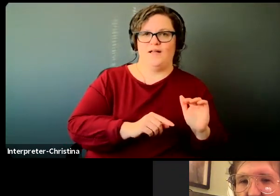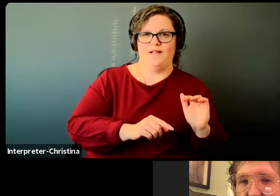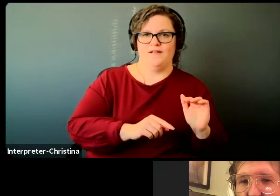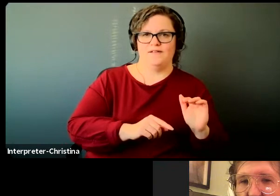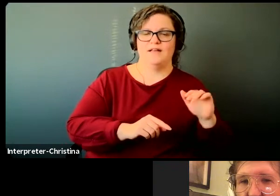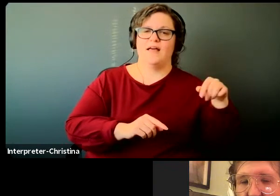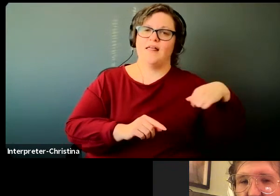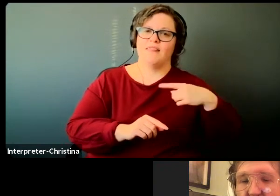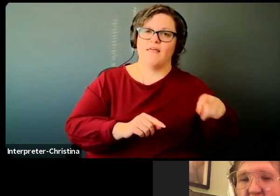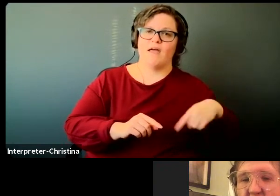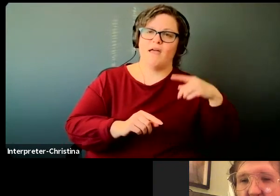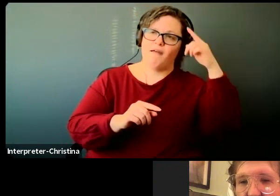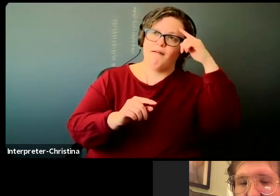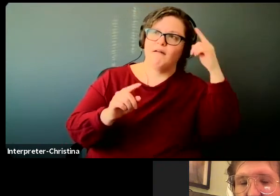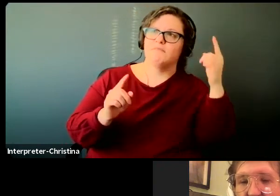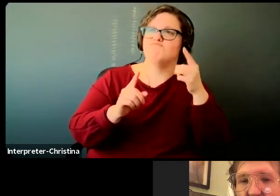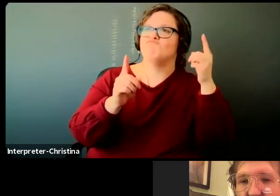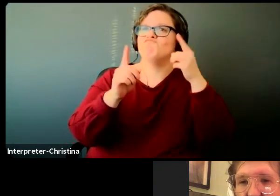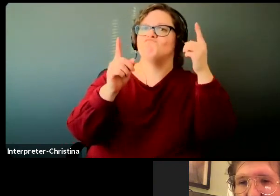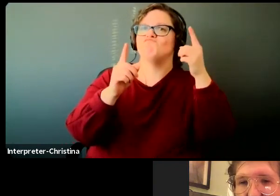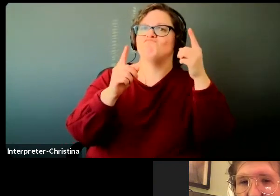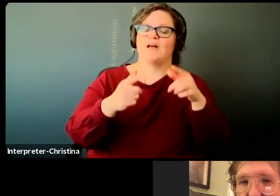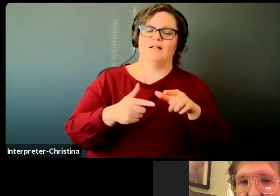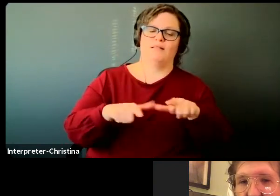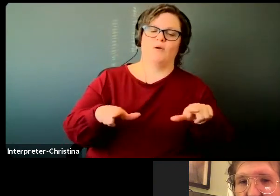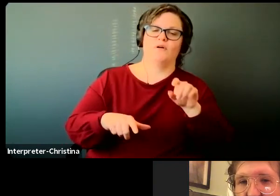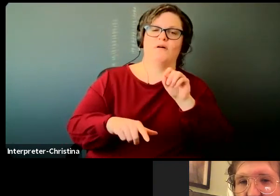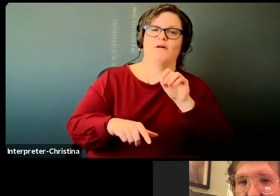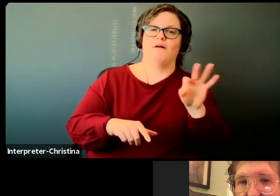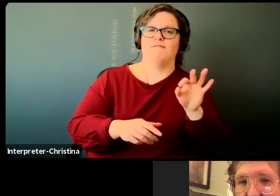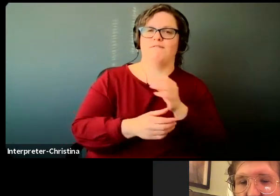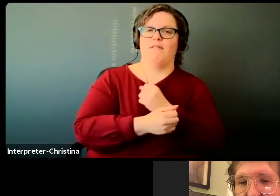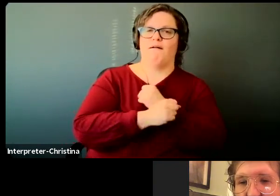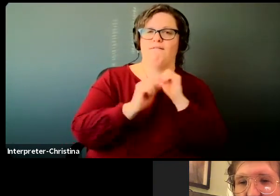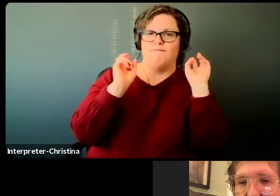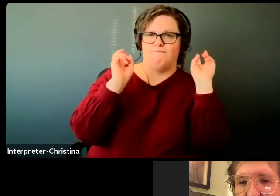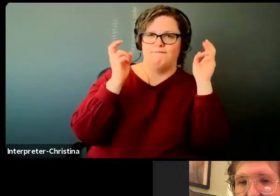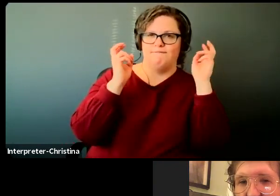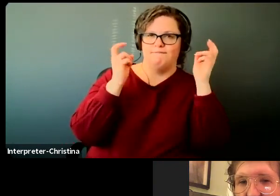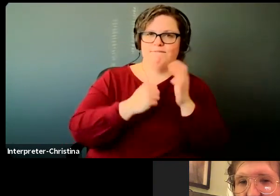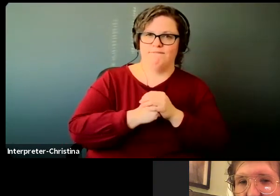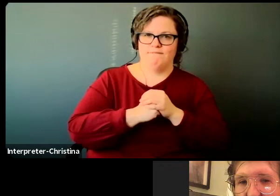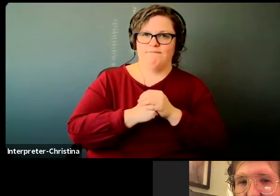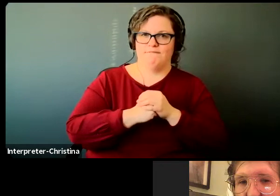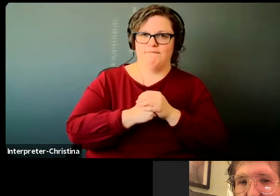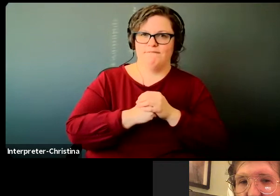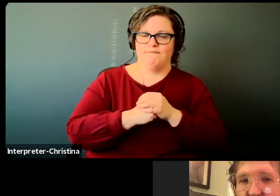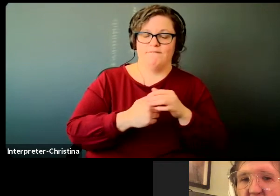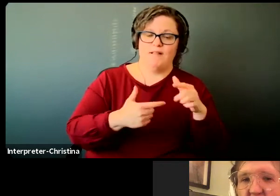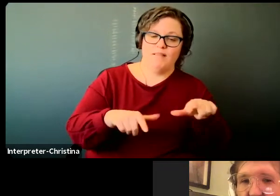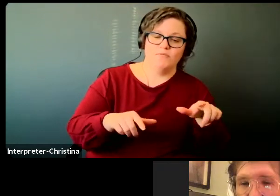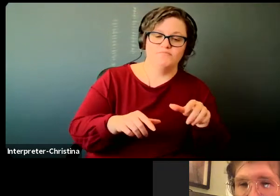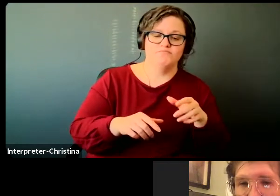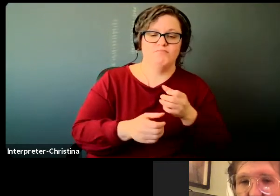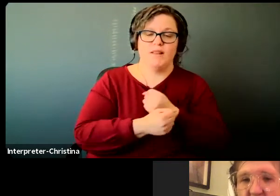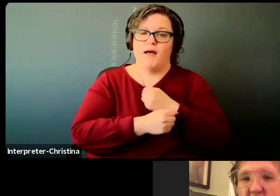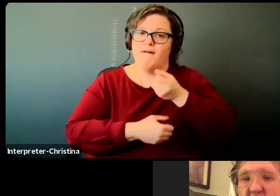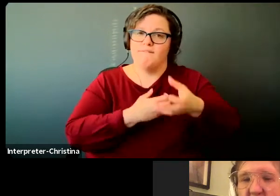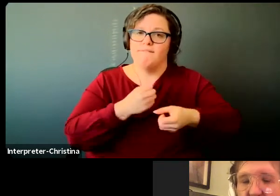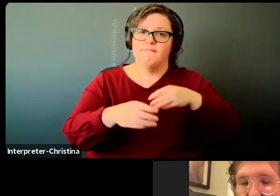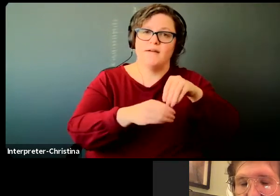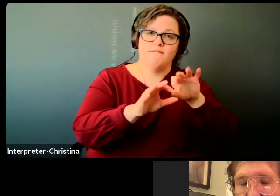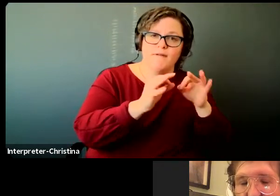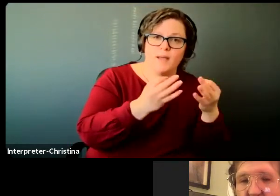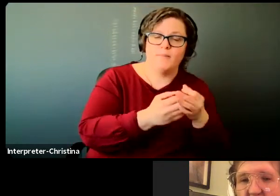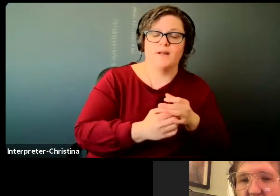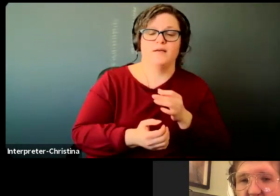book languages of love, which are the languages in which within their family, within the context of colonial silences, where they